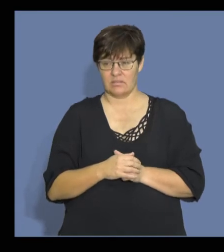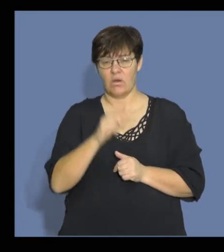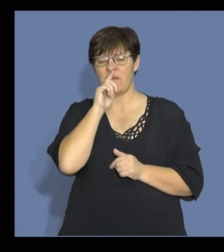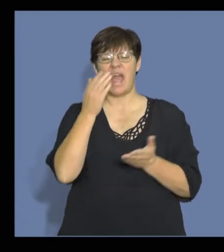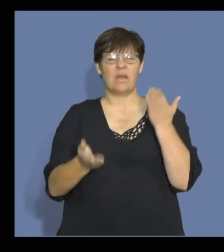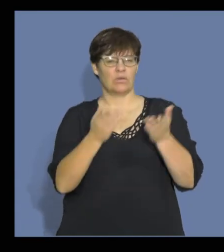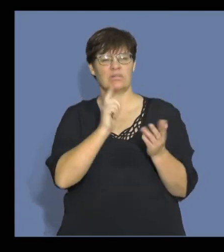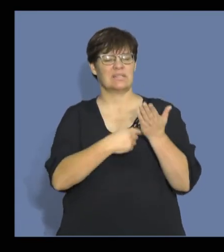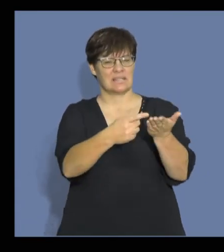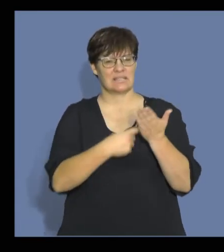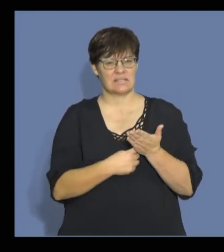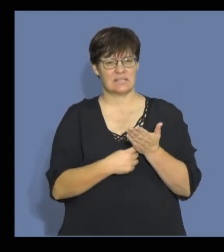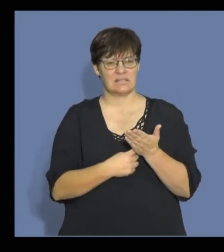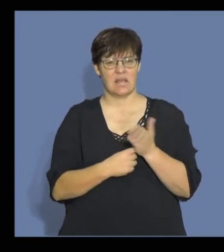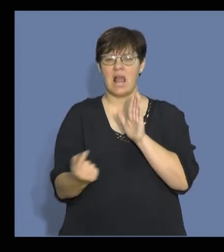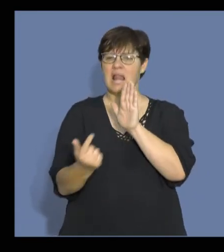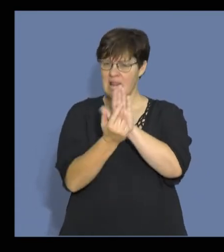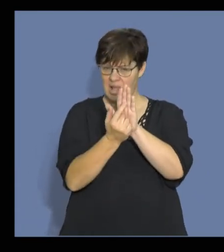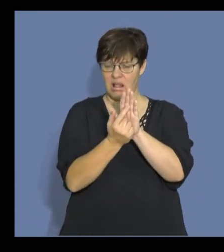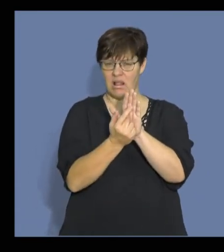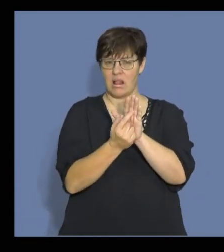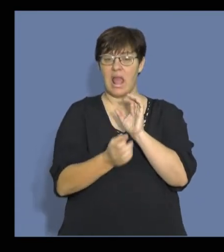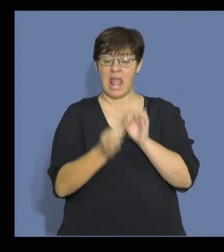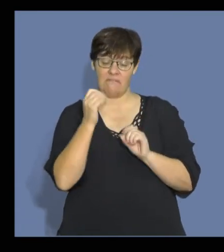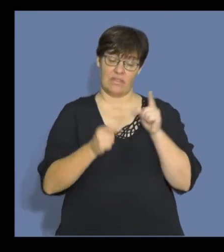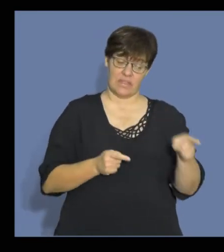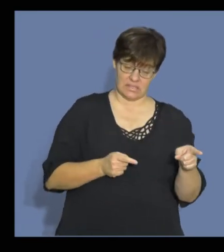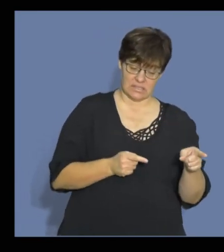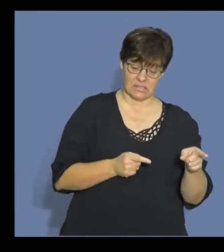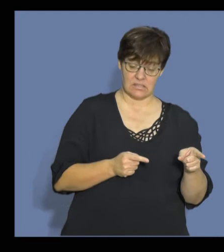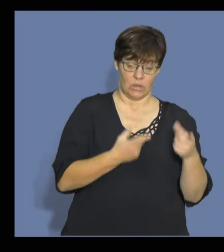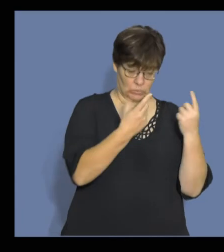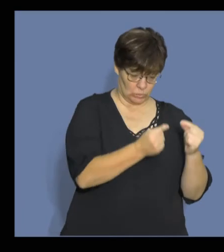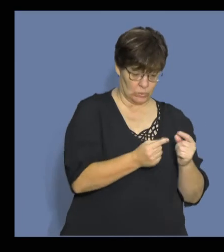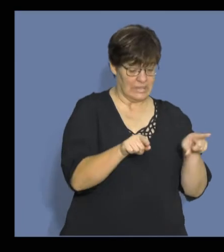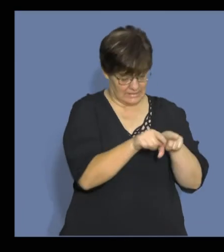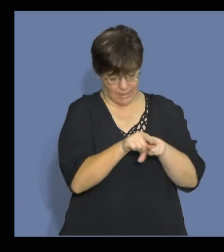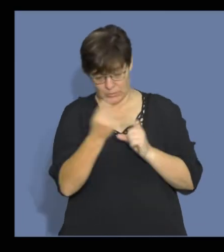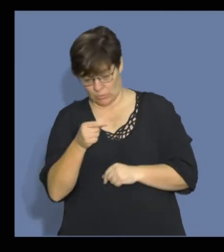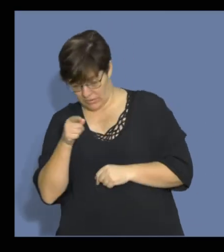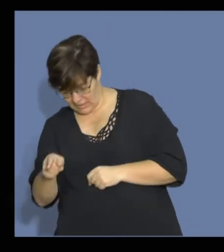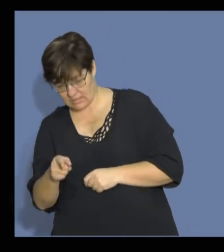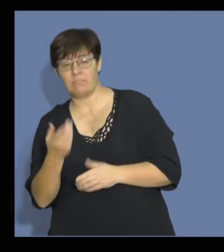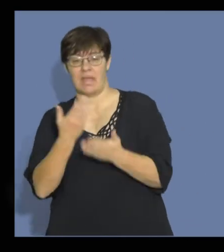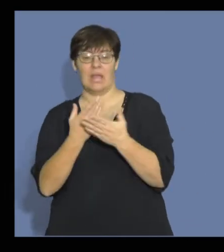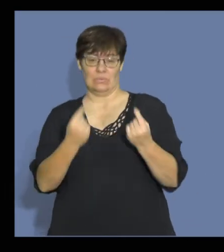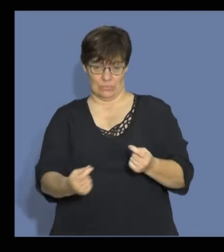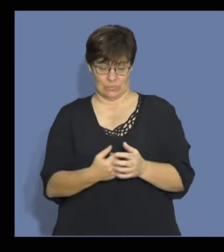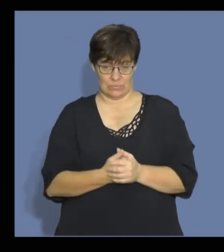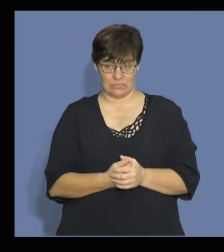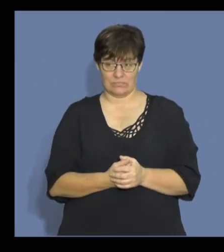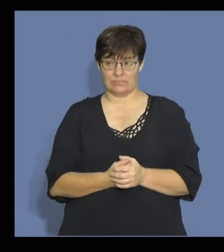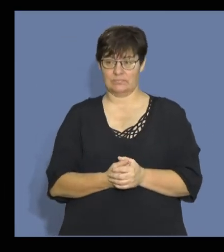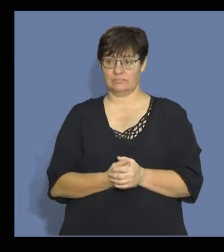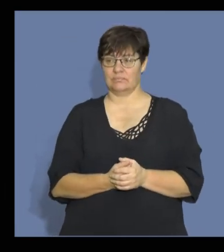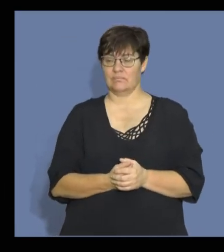discussed equations, everything was legal if I did it to both sides. All right?